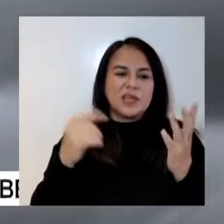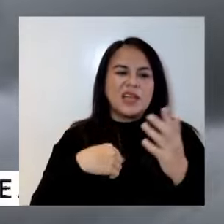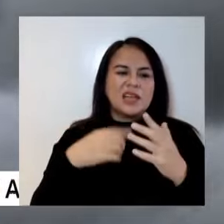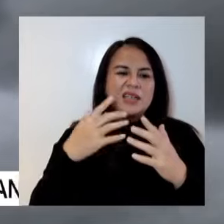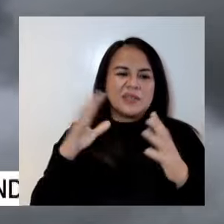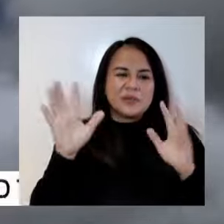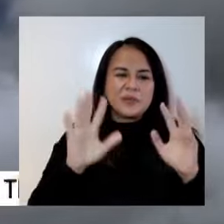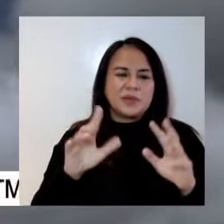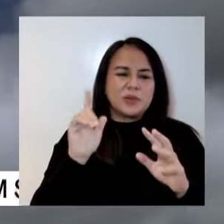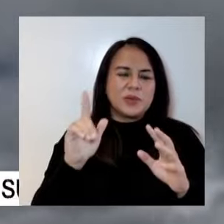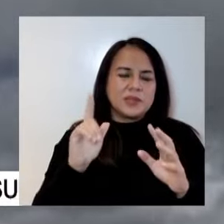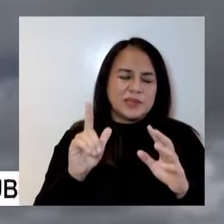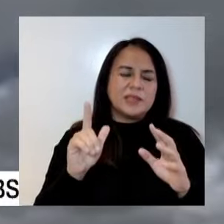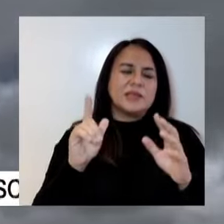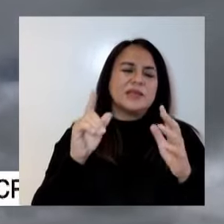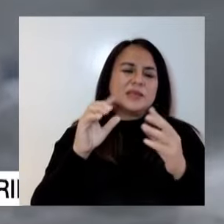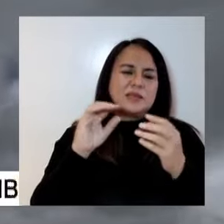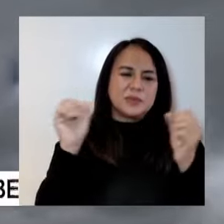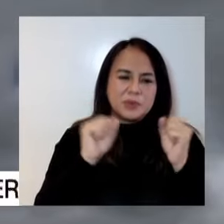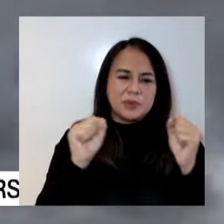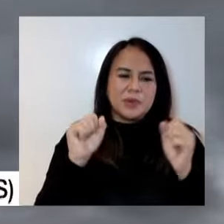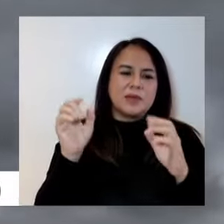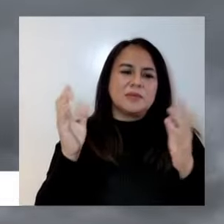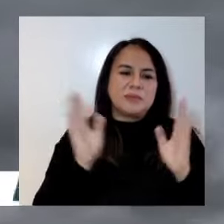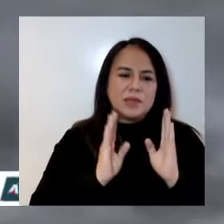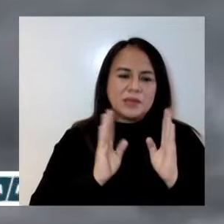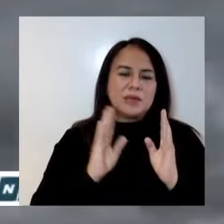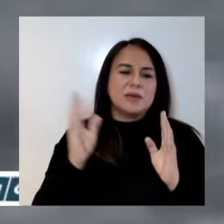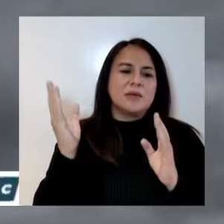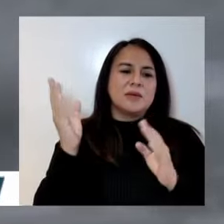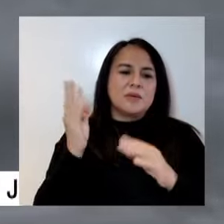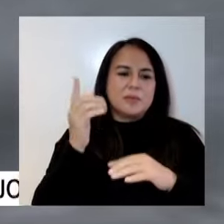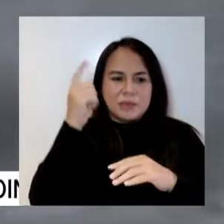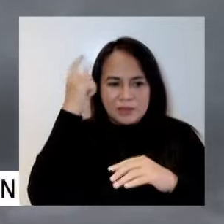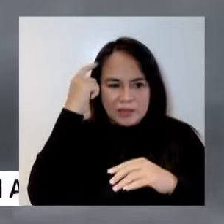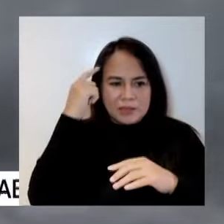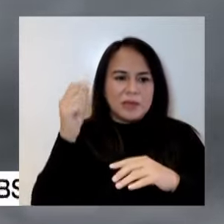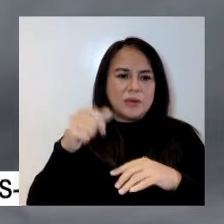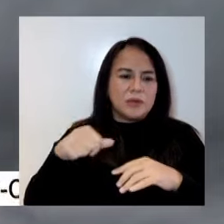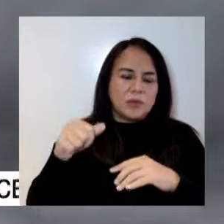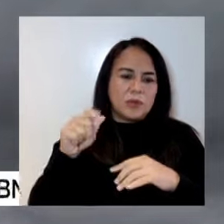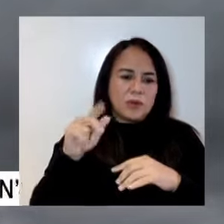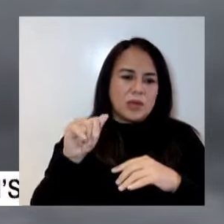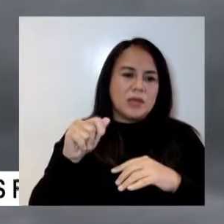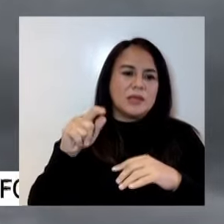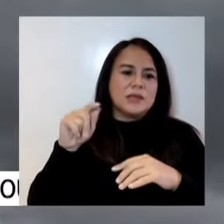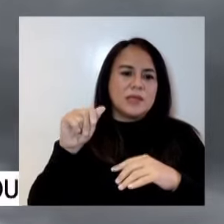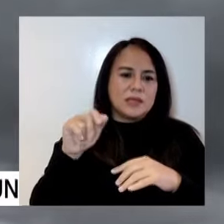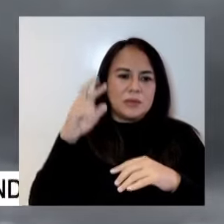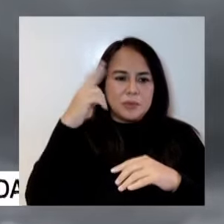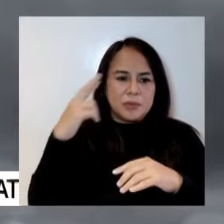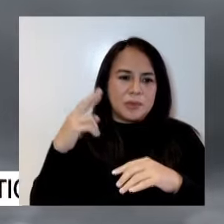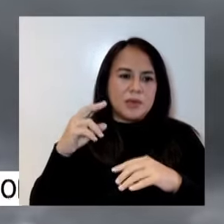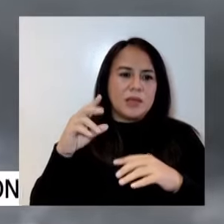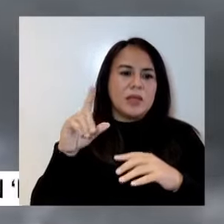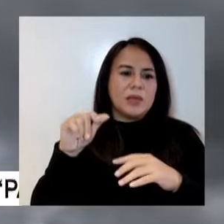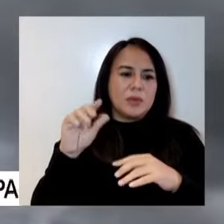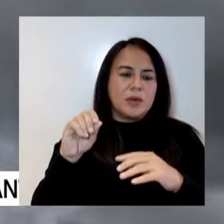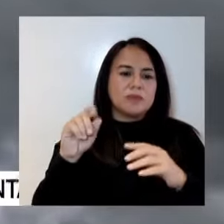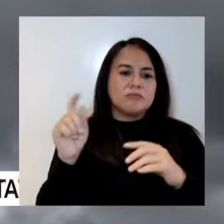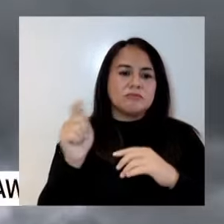20 degrees Celsius include Baguio City, Batanes, Aurora, Tanay, Rizal, Abucay, Bataan, Lawag City, Tuguegarao